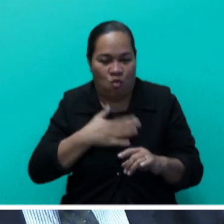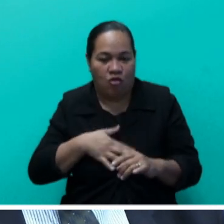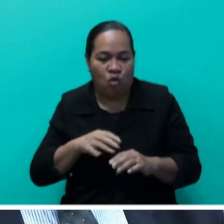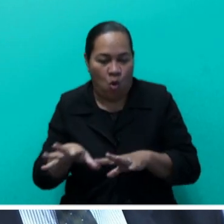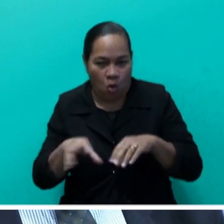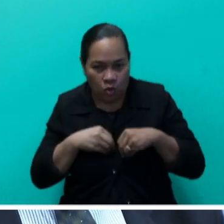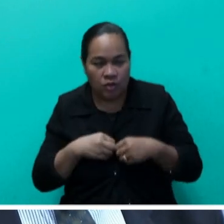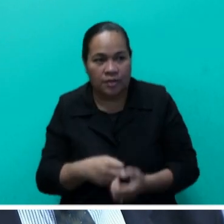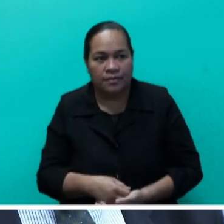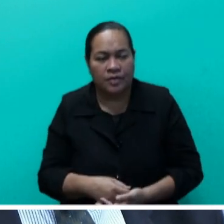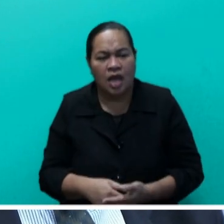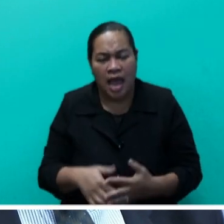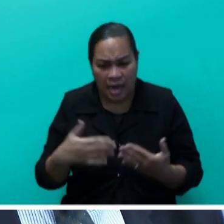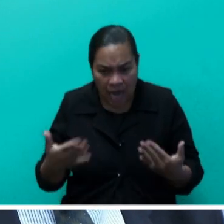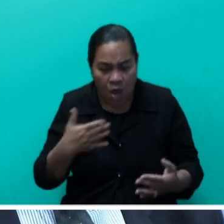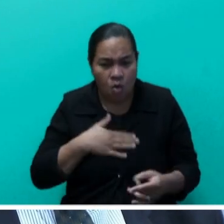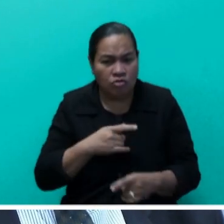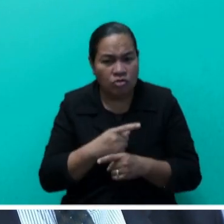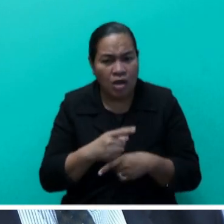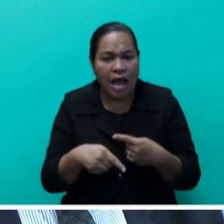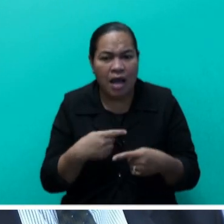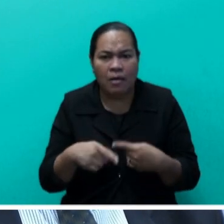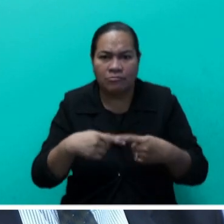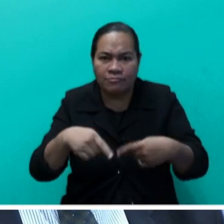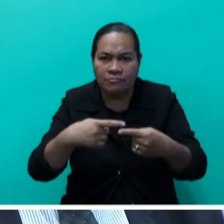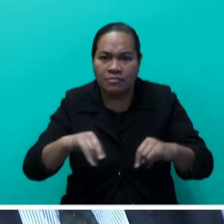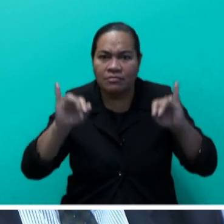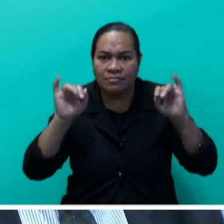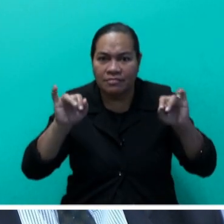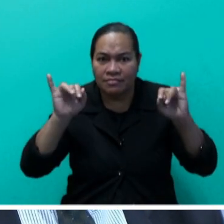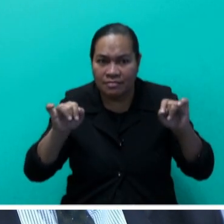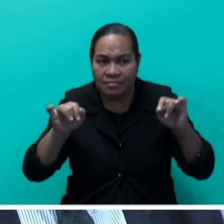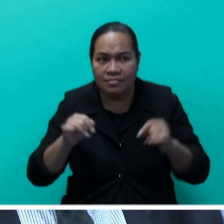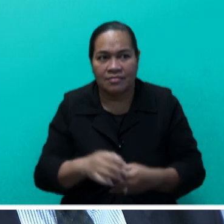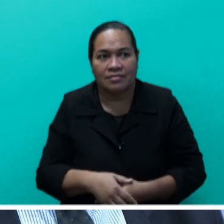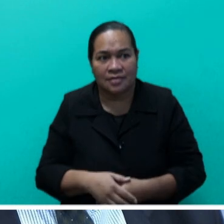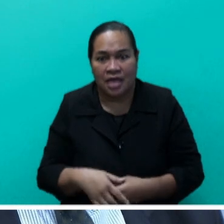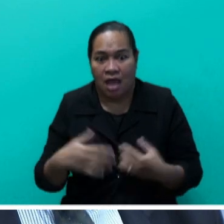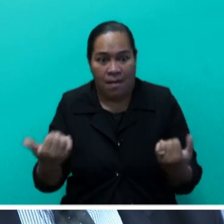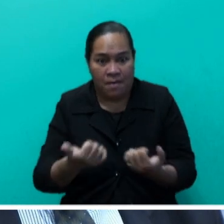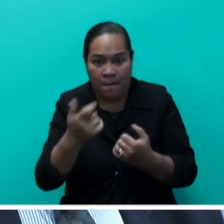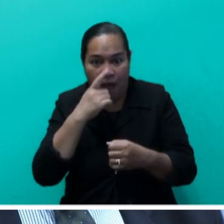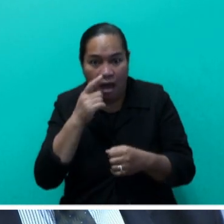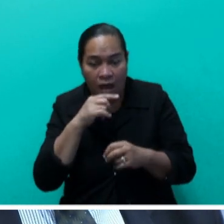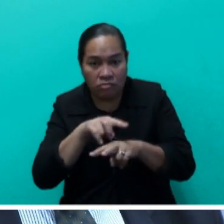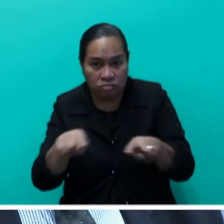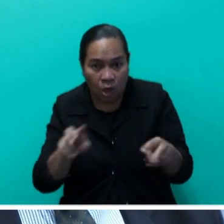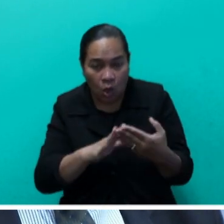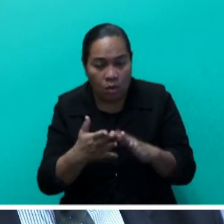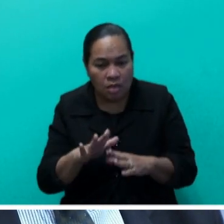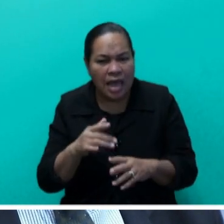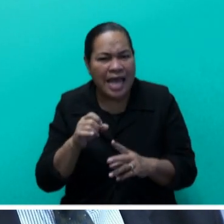I rise today to address an ongoing matter that has drawn significant public attention, the